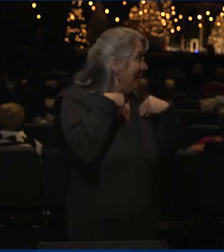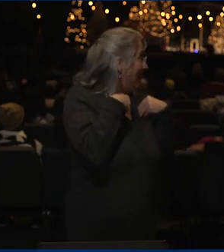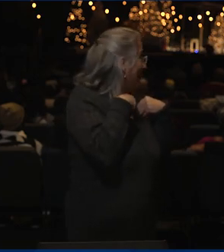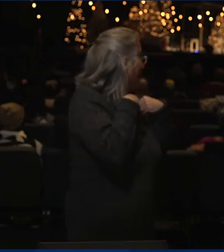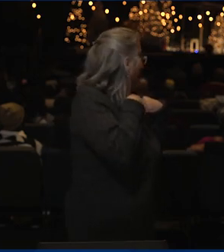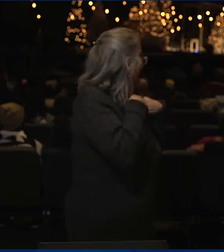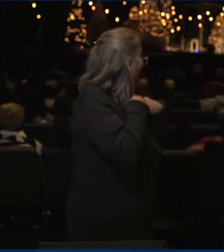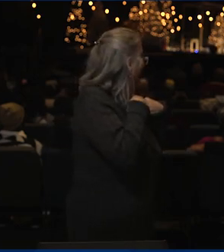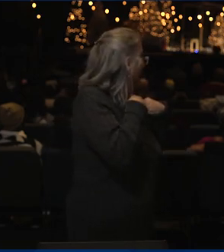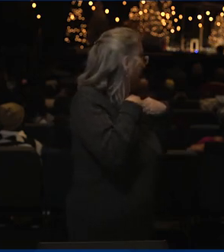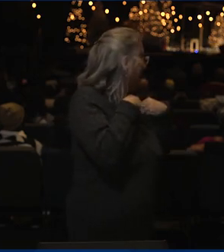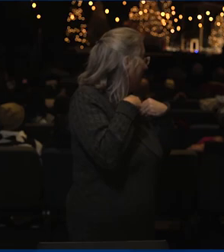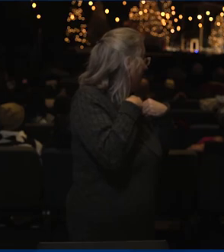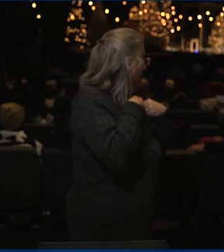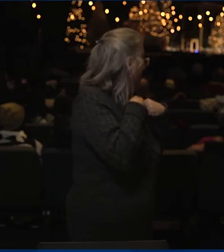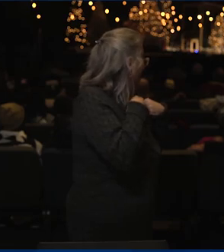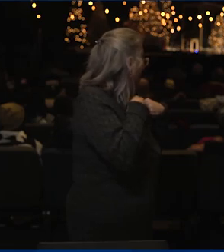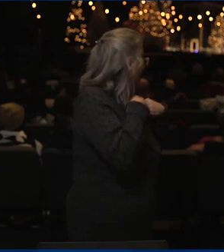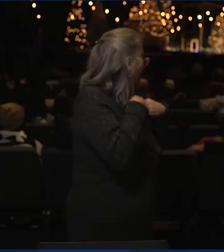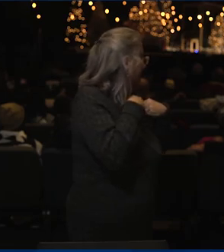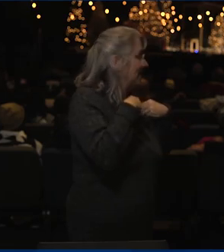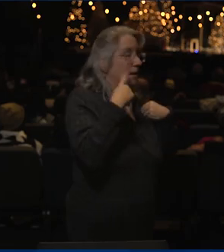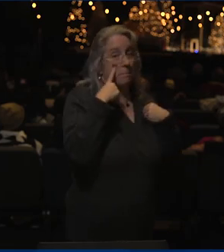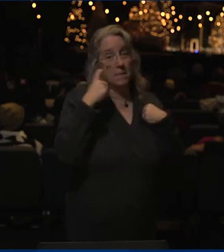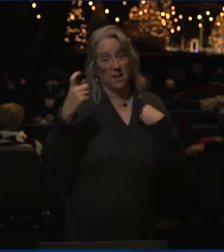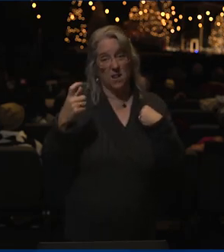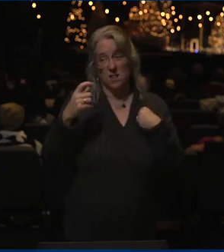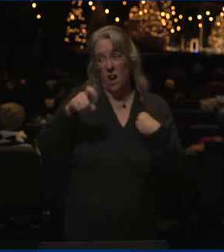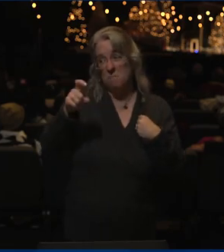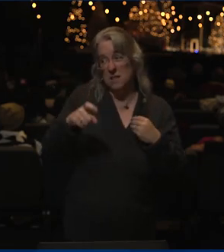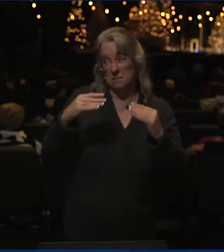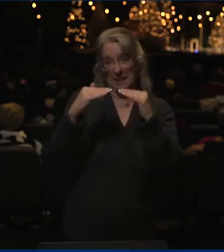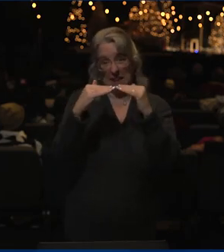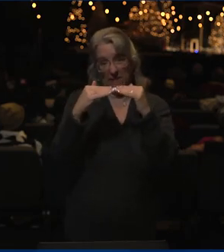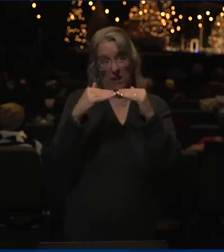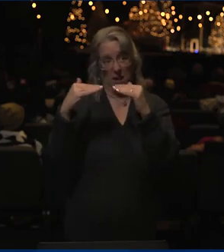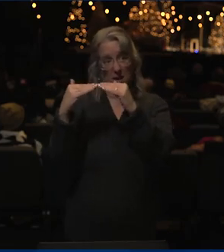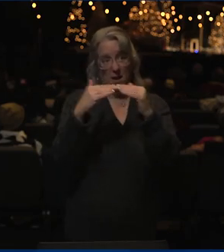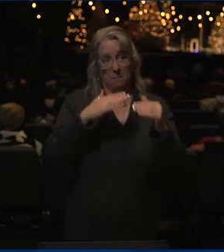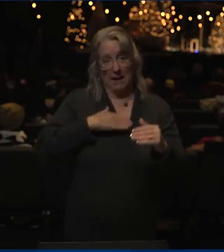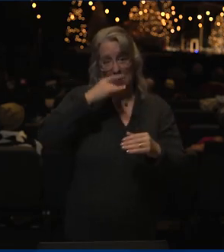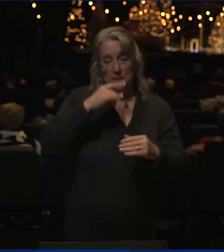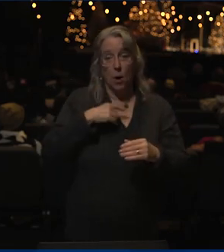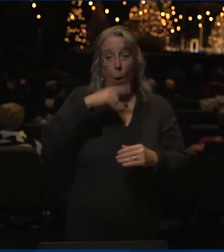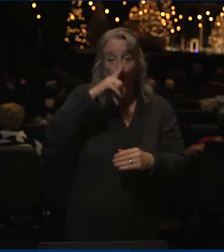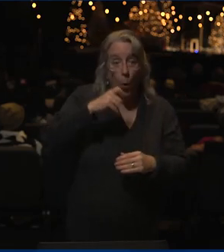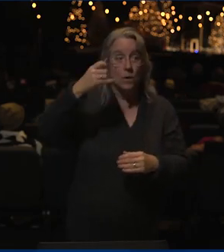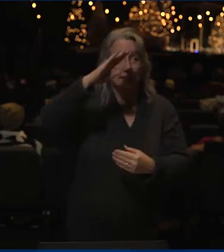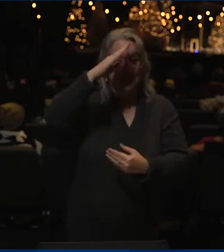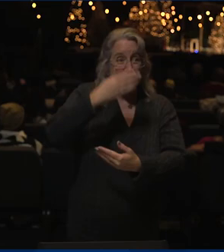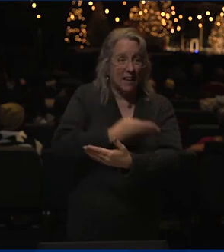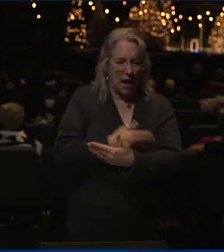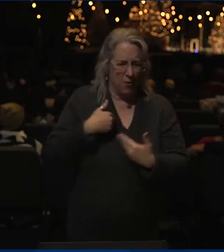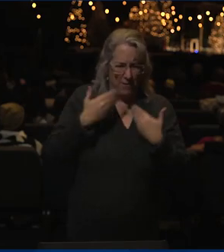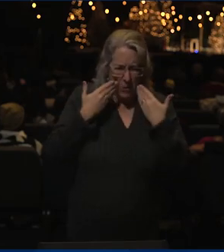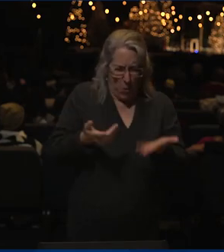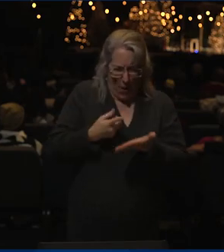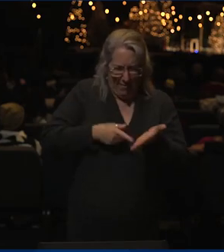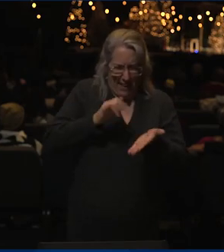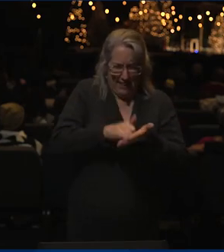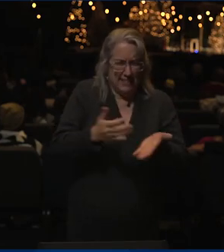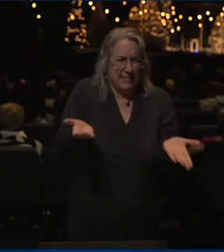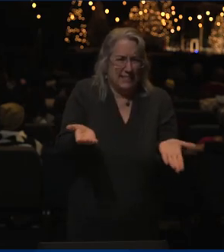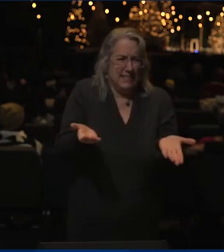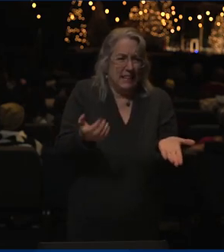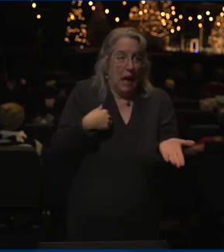Aw. And just because I have to be even with my kids, my oldest son's, I don't know what this is. I think